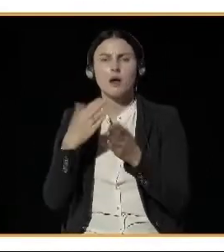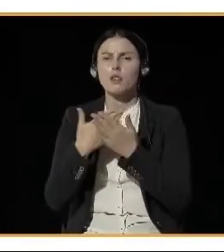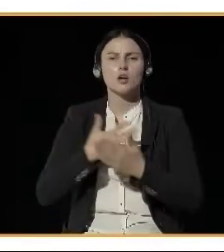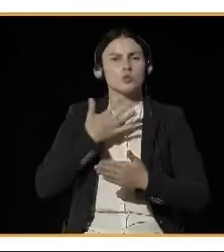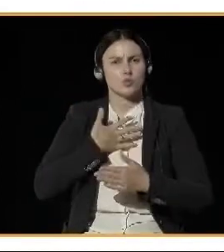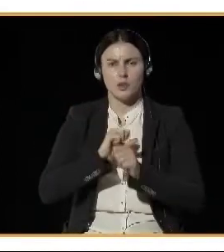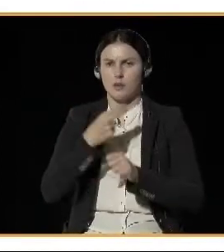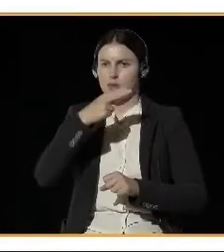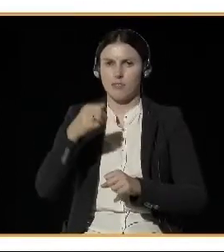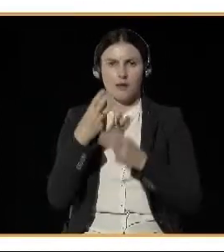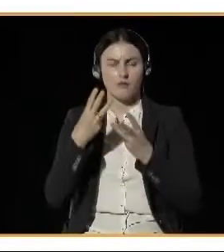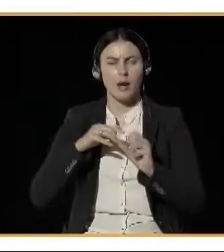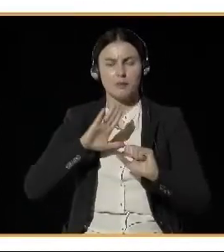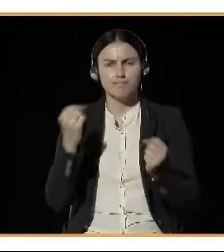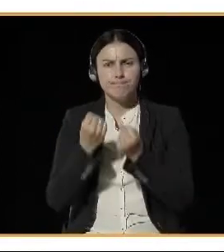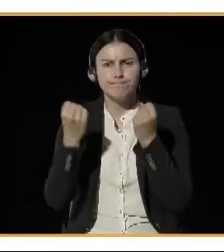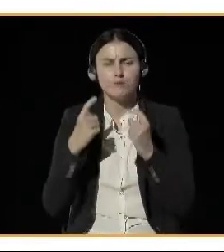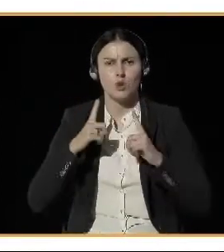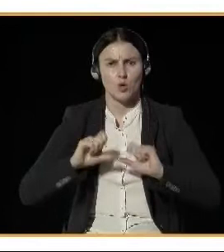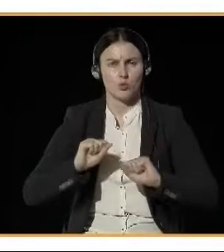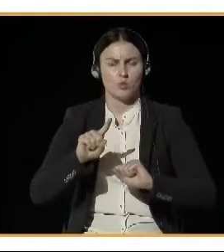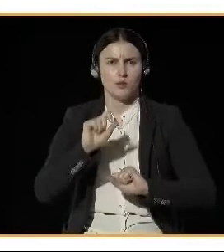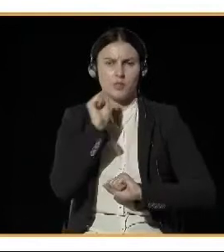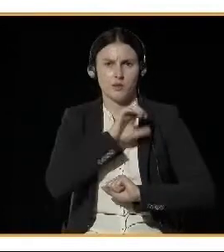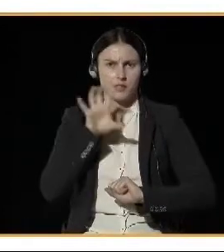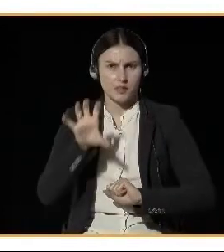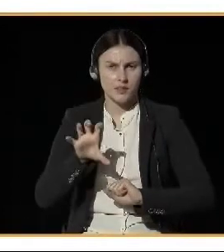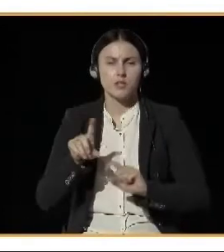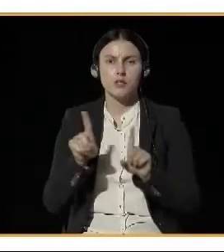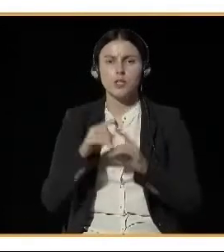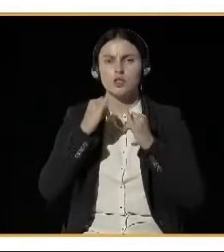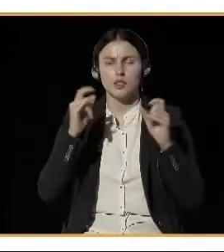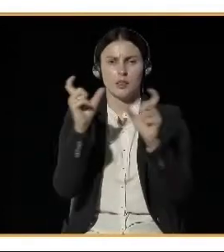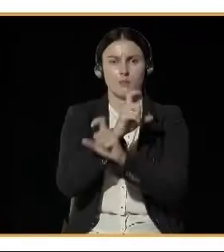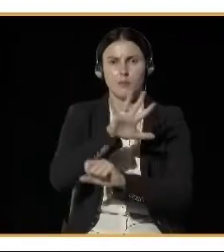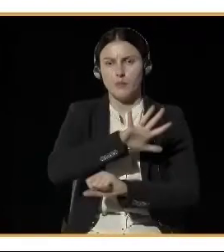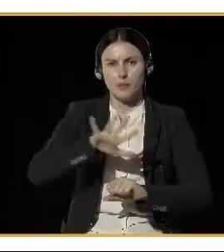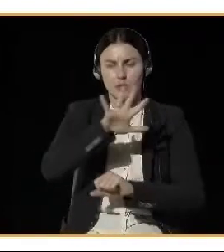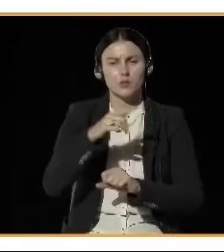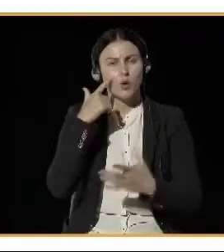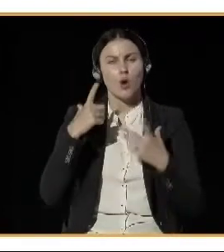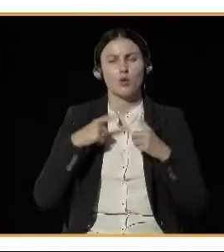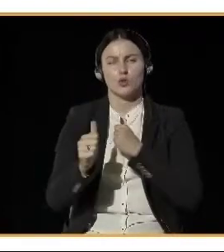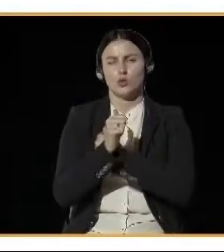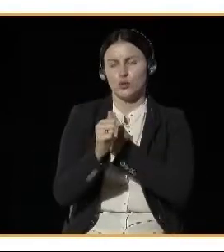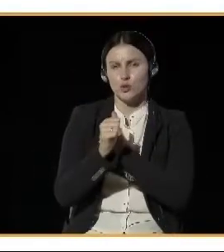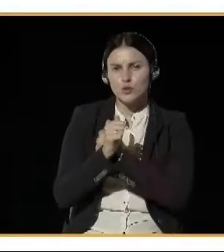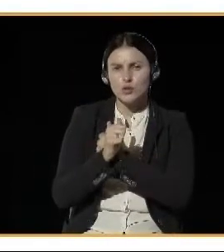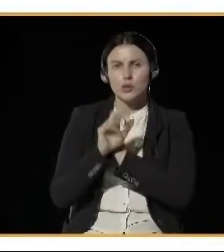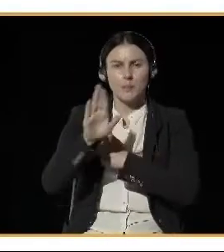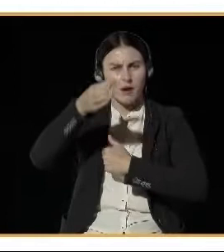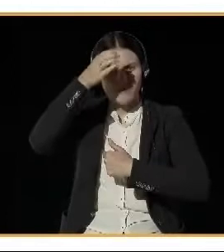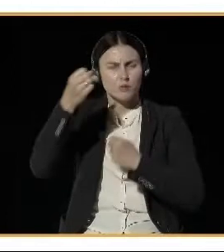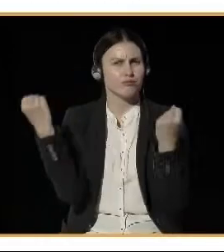in Poland and other countries. People above 60 have a lot of knowledge and skills. We believe that it's